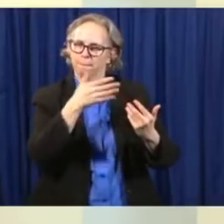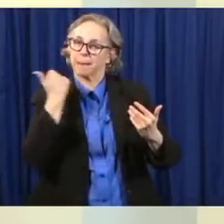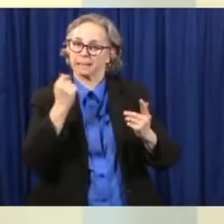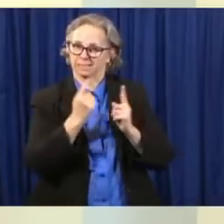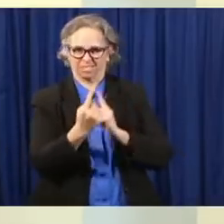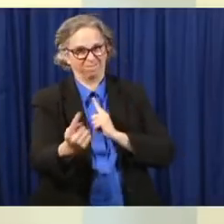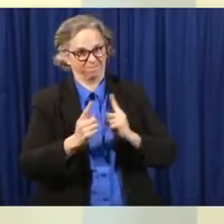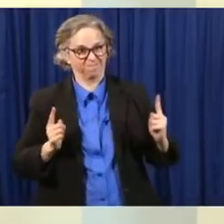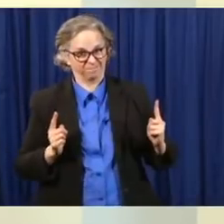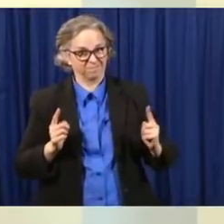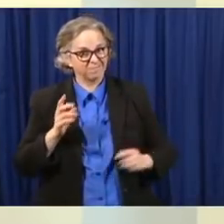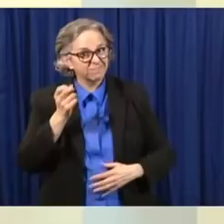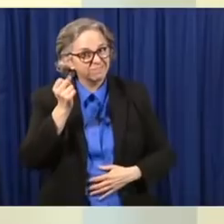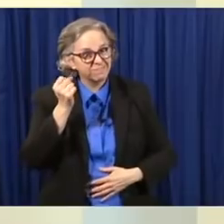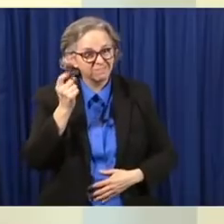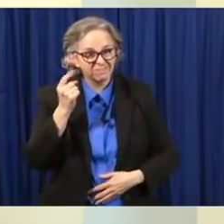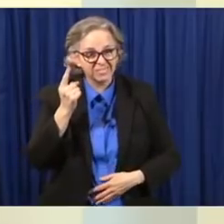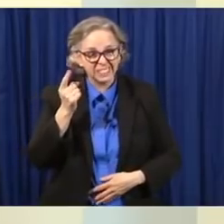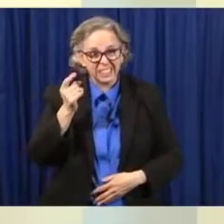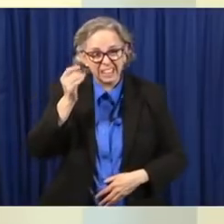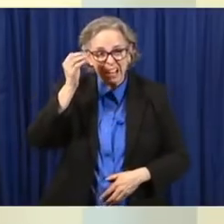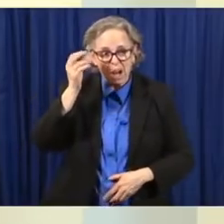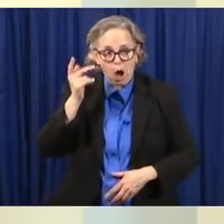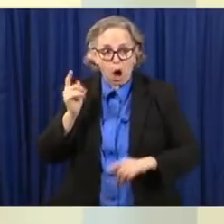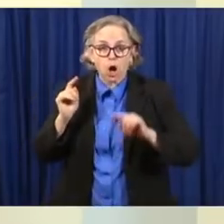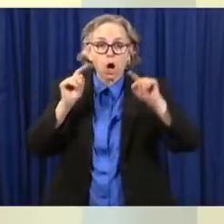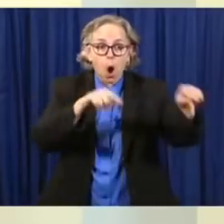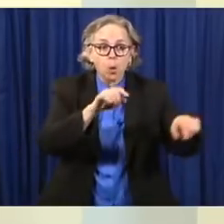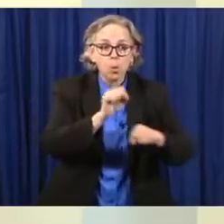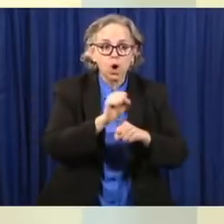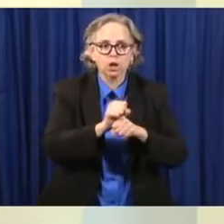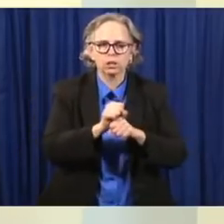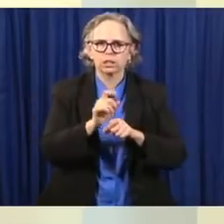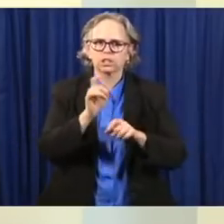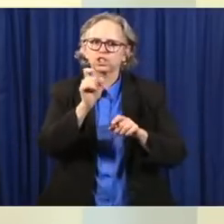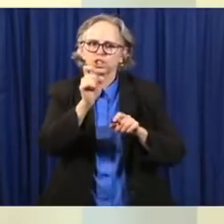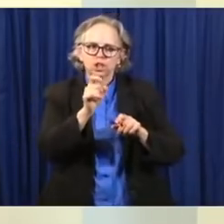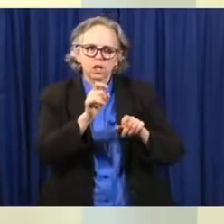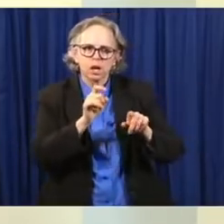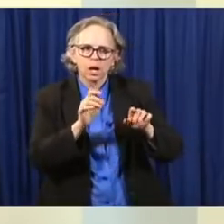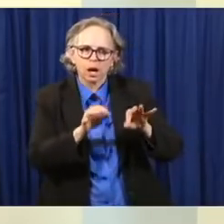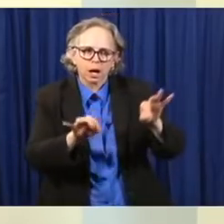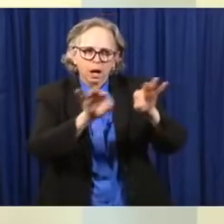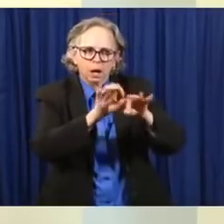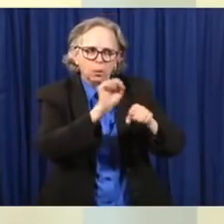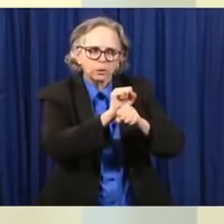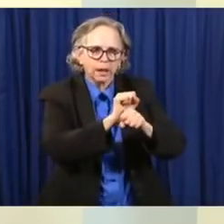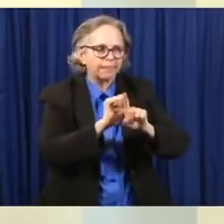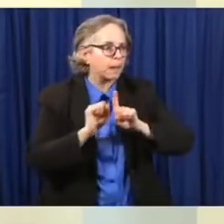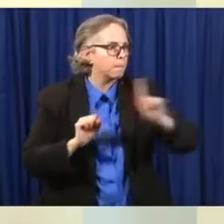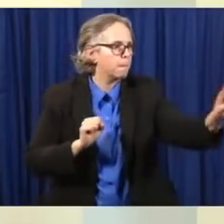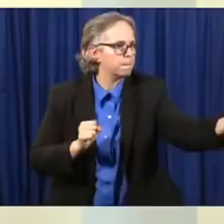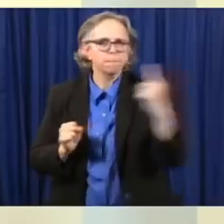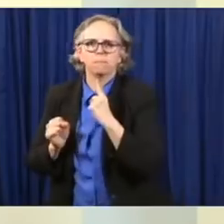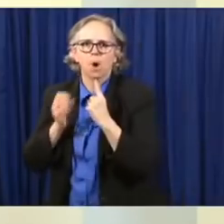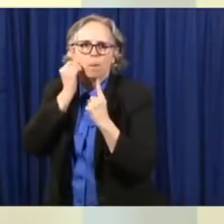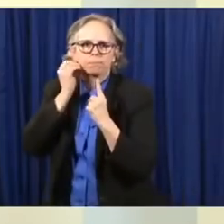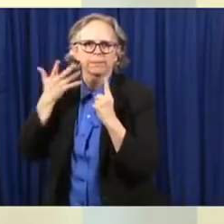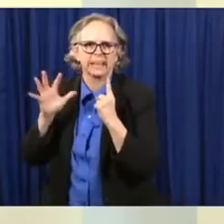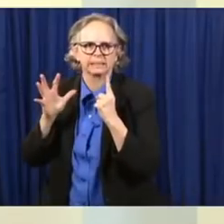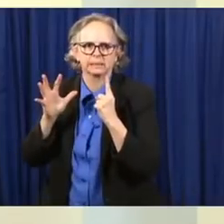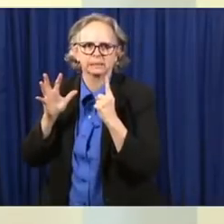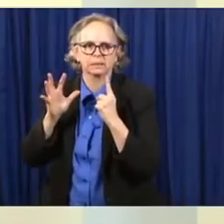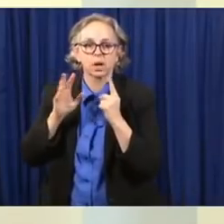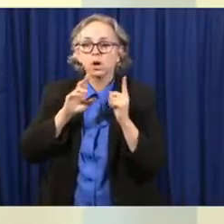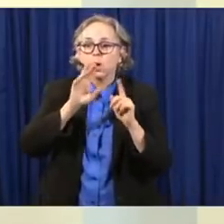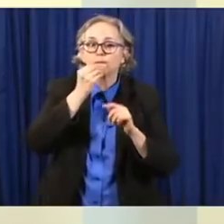it should be essential. Like, you should be going to work and coming back home and still doing the go to the grocery store once a week if you're healthy, and wear your mask while